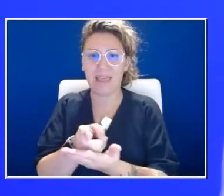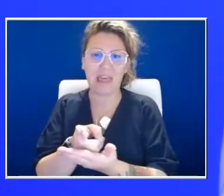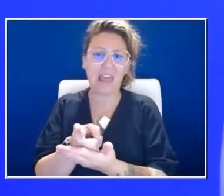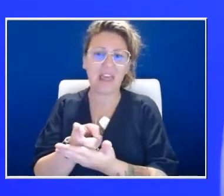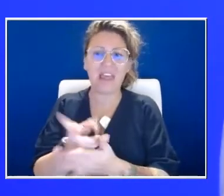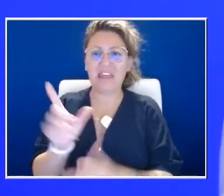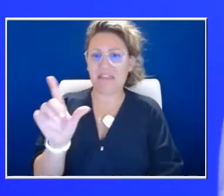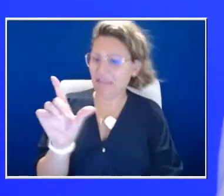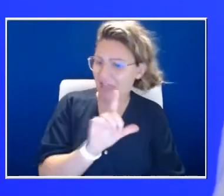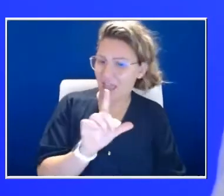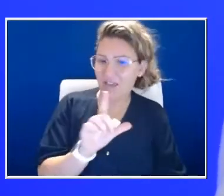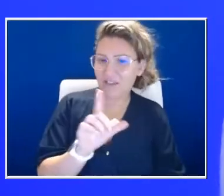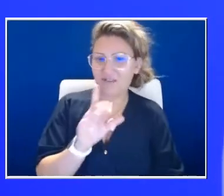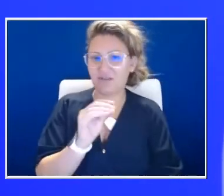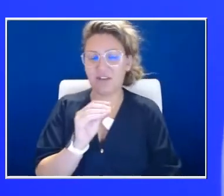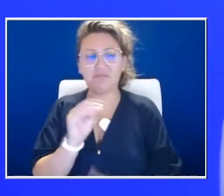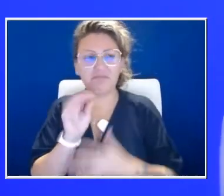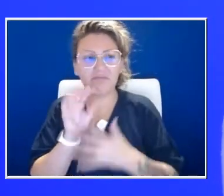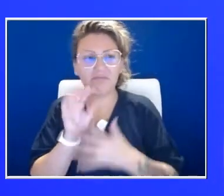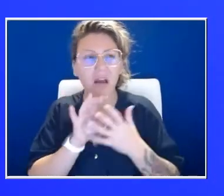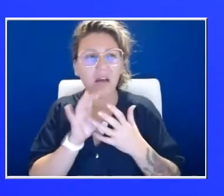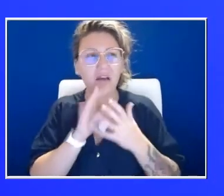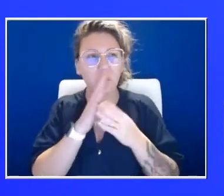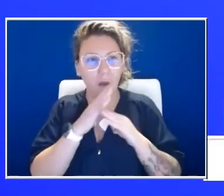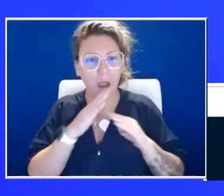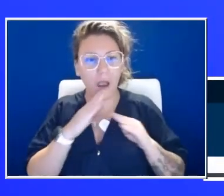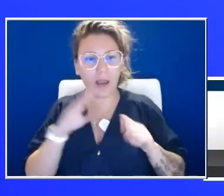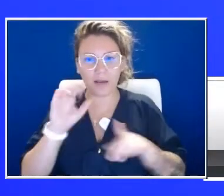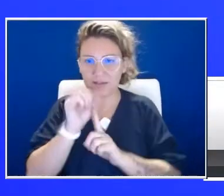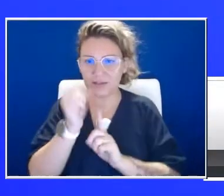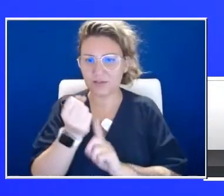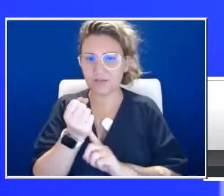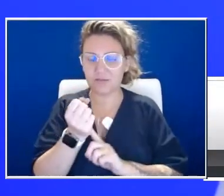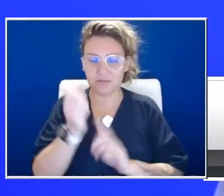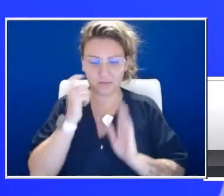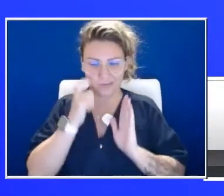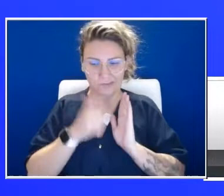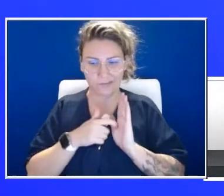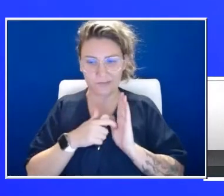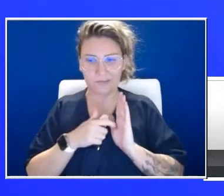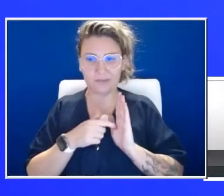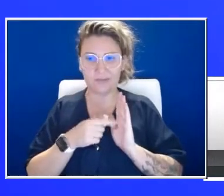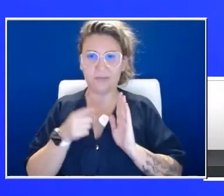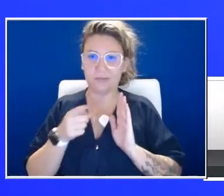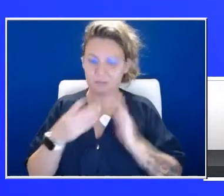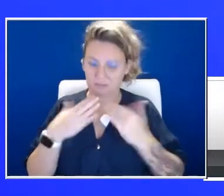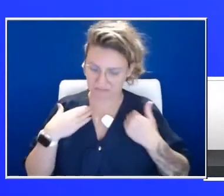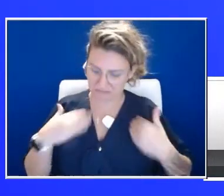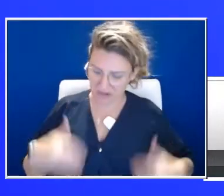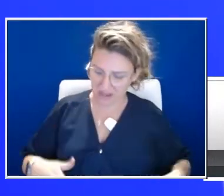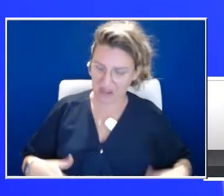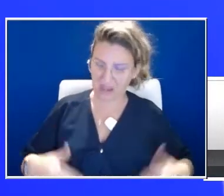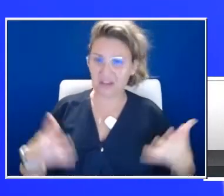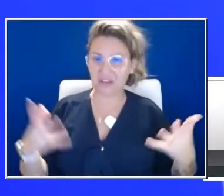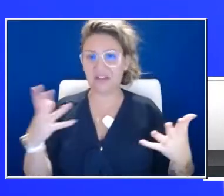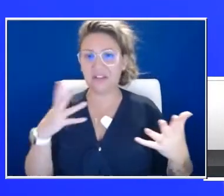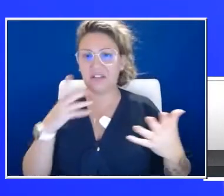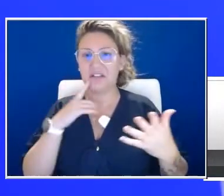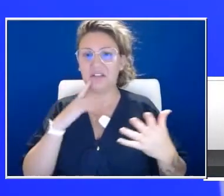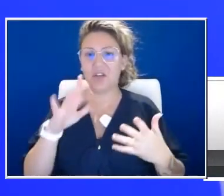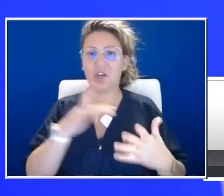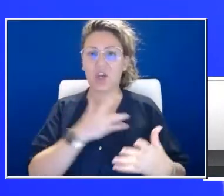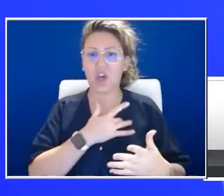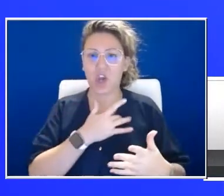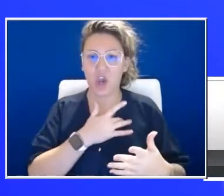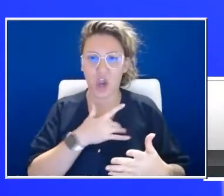and you're in a quiet situation where you're more in tune with you instead of your surroundings, and basically just brings that heartbeat to you. And so a